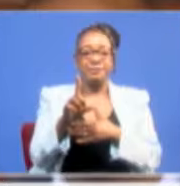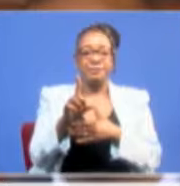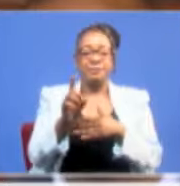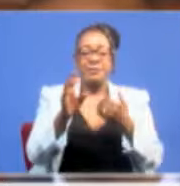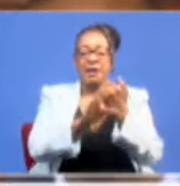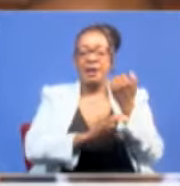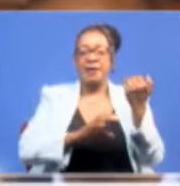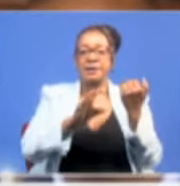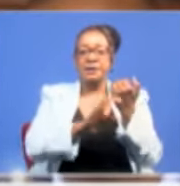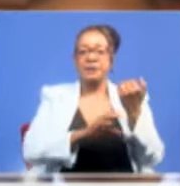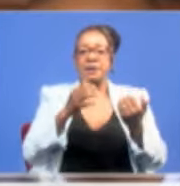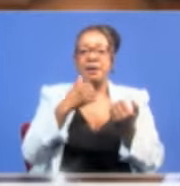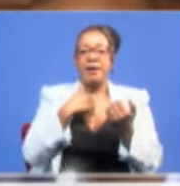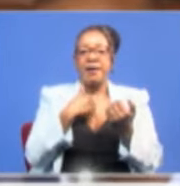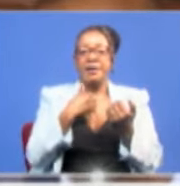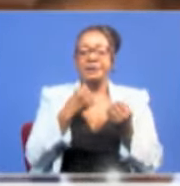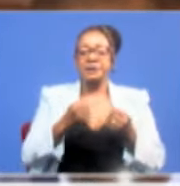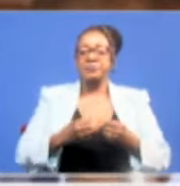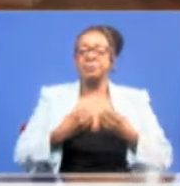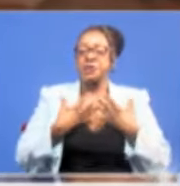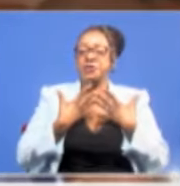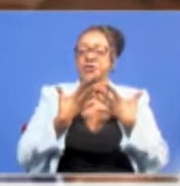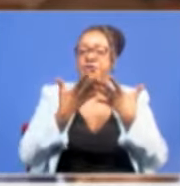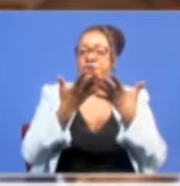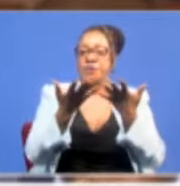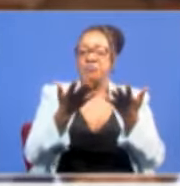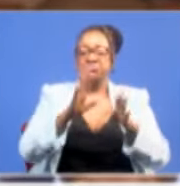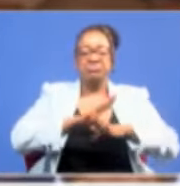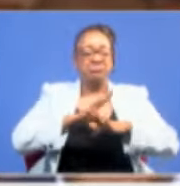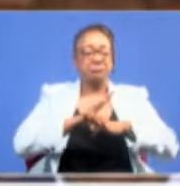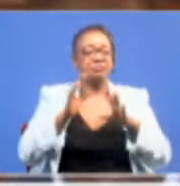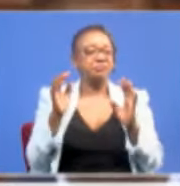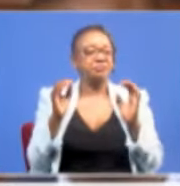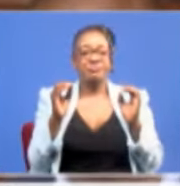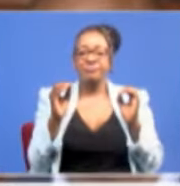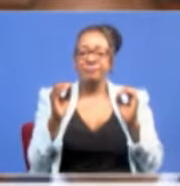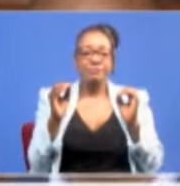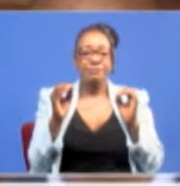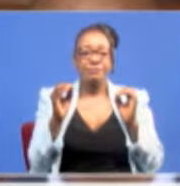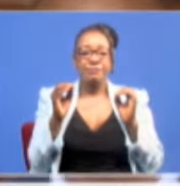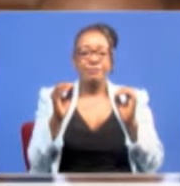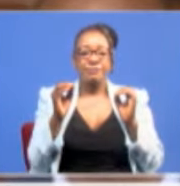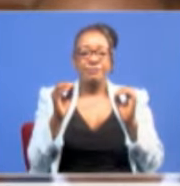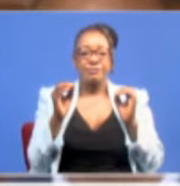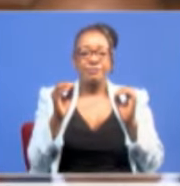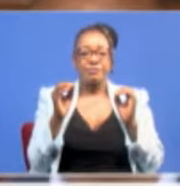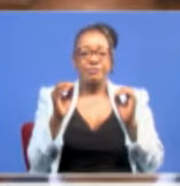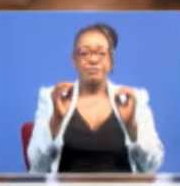witnessed widespread expression of dissatisfaction with the bill as passed.